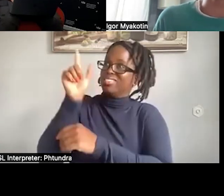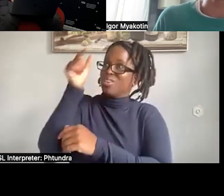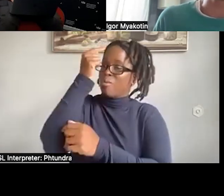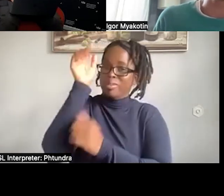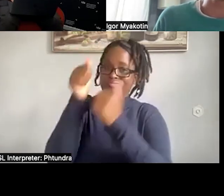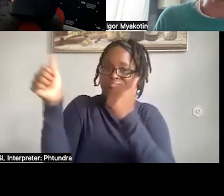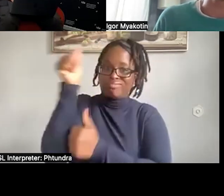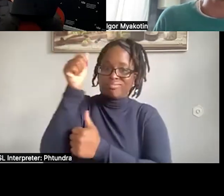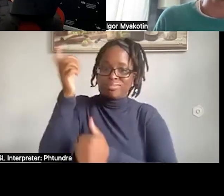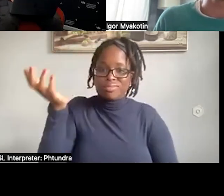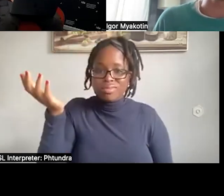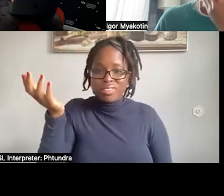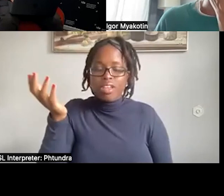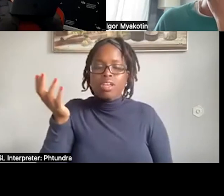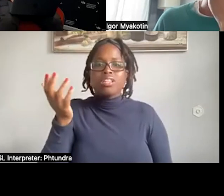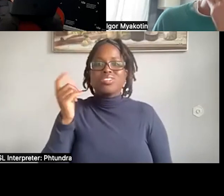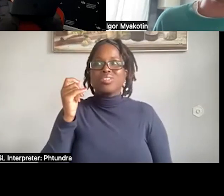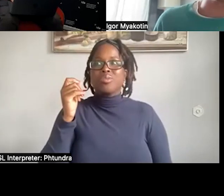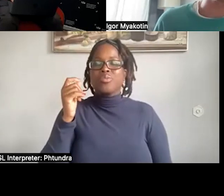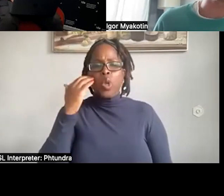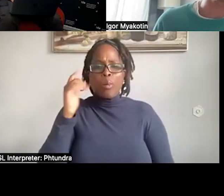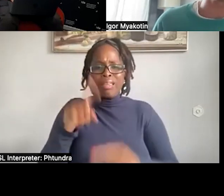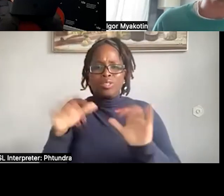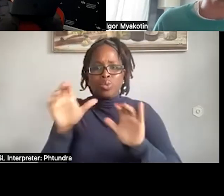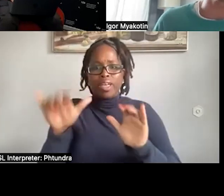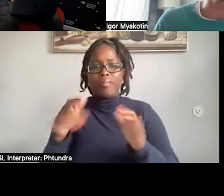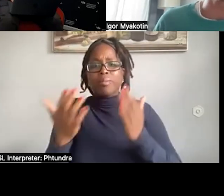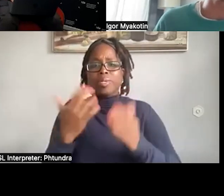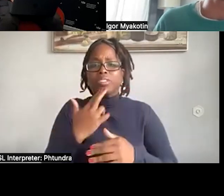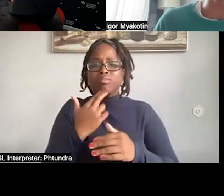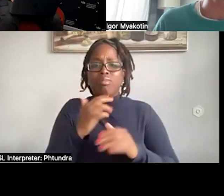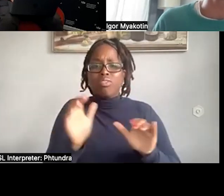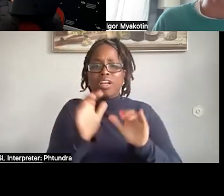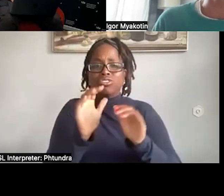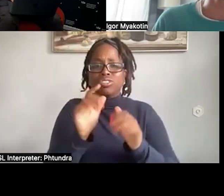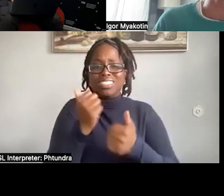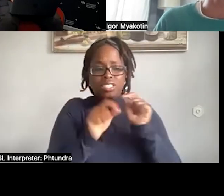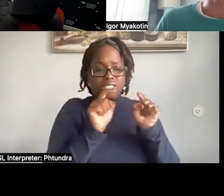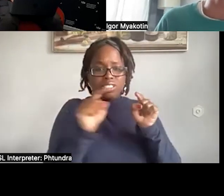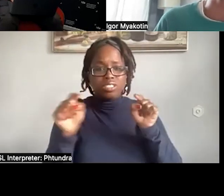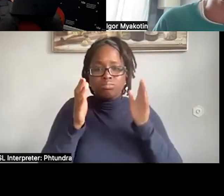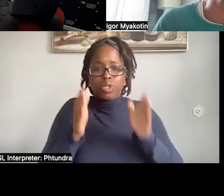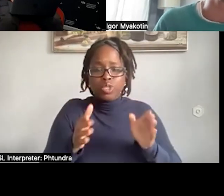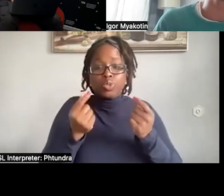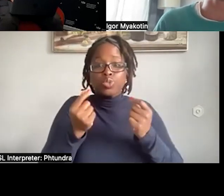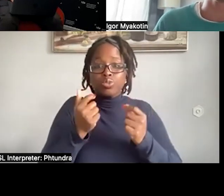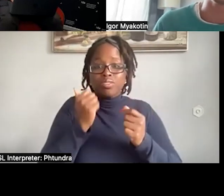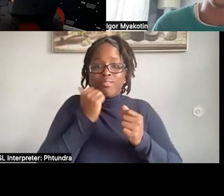know, it can start from the very small actions that each of us would take.